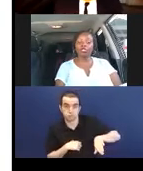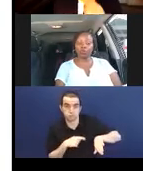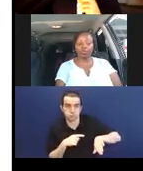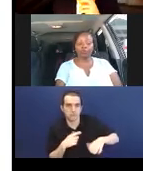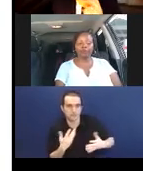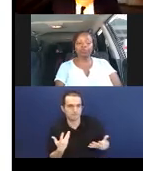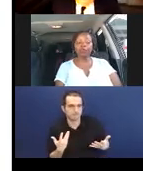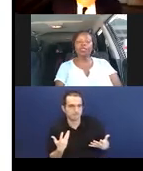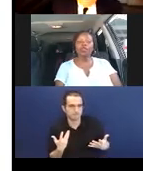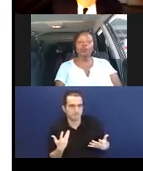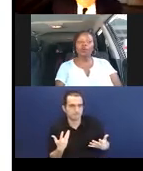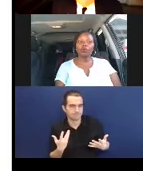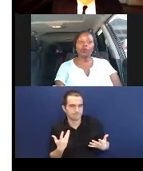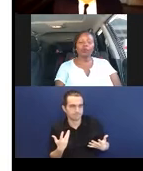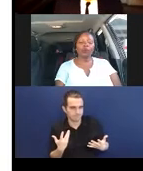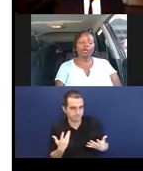in June.